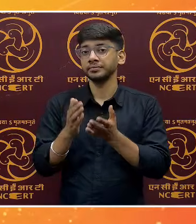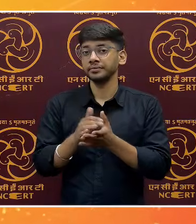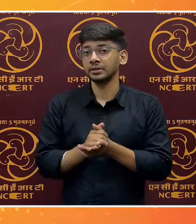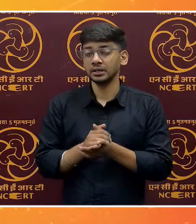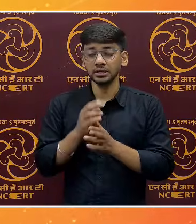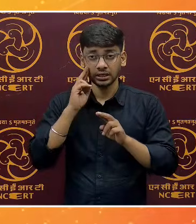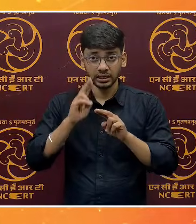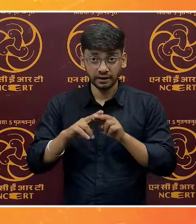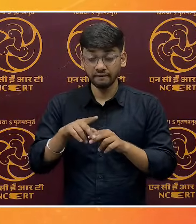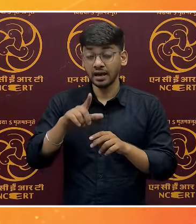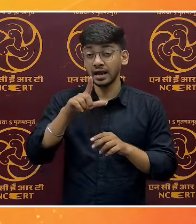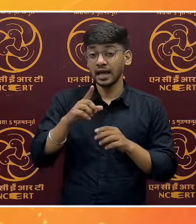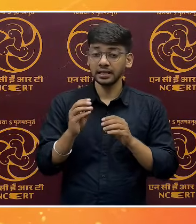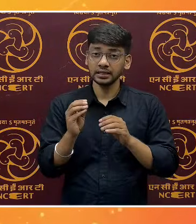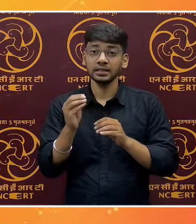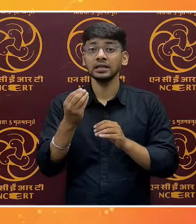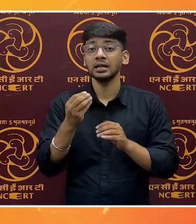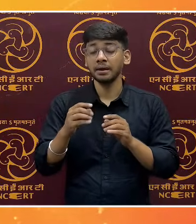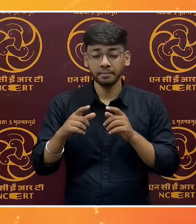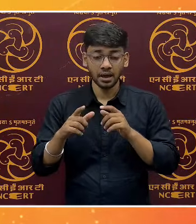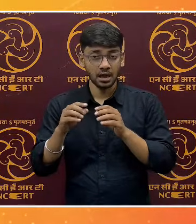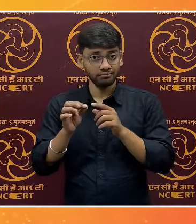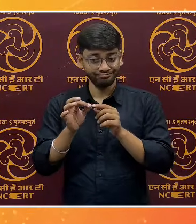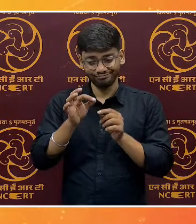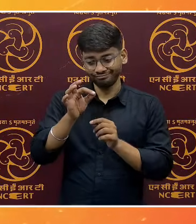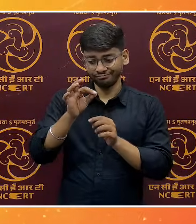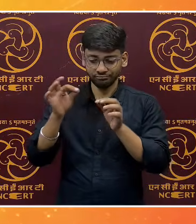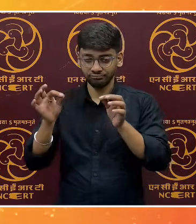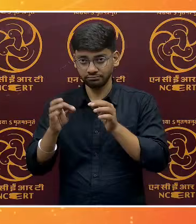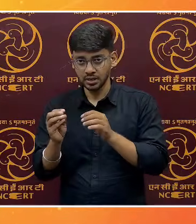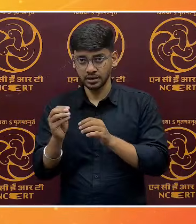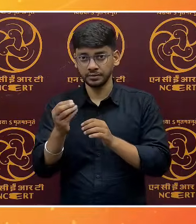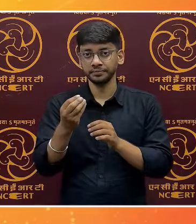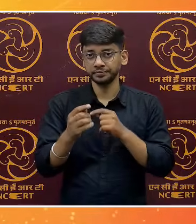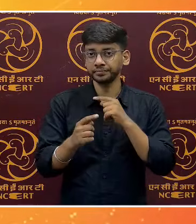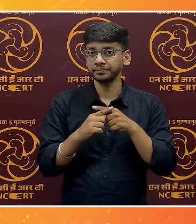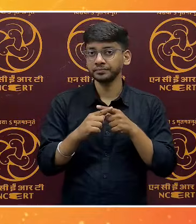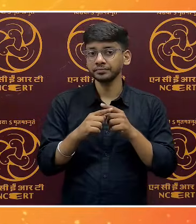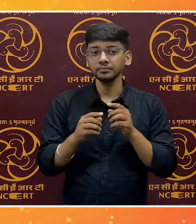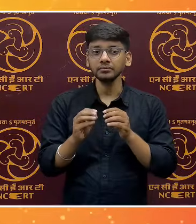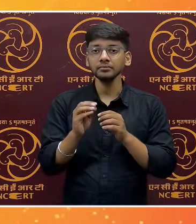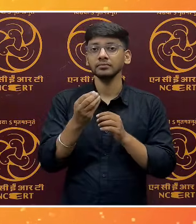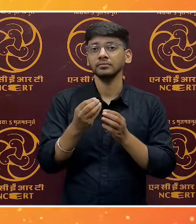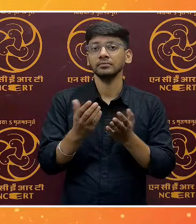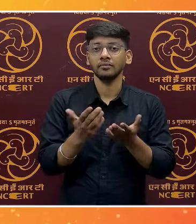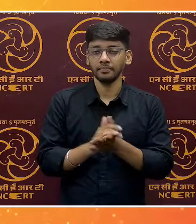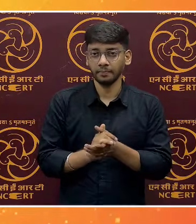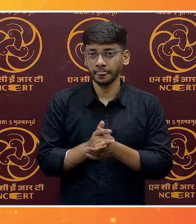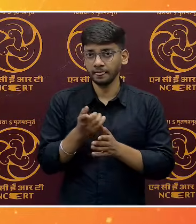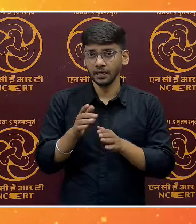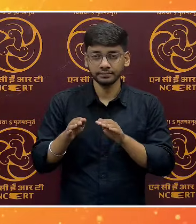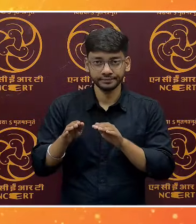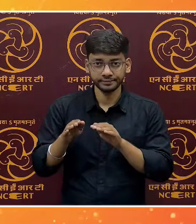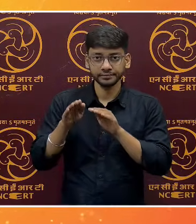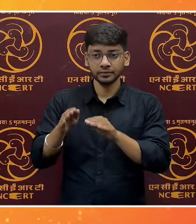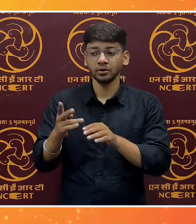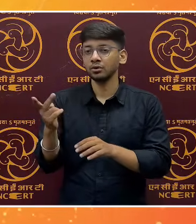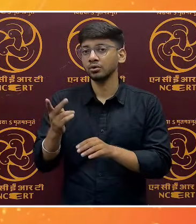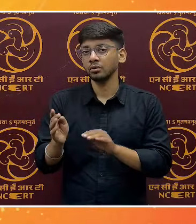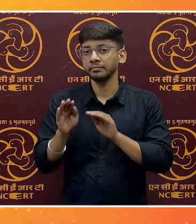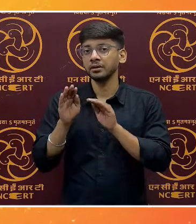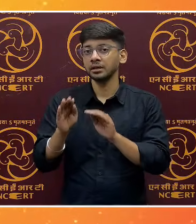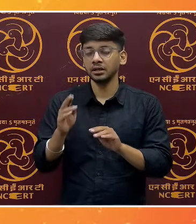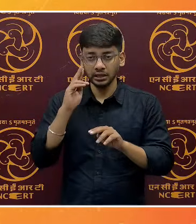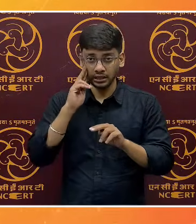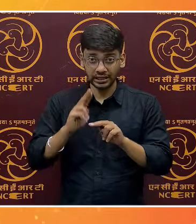length is increasing, the parameter is also increasing. If the breadth is increasing, the parameter is also increasing. So it depends on the both. If